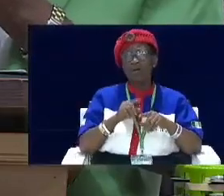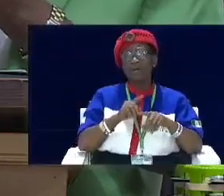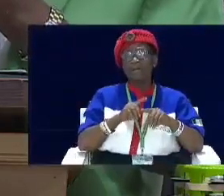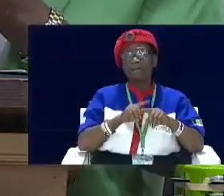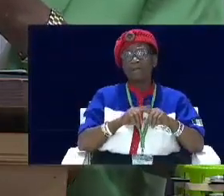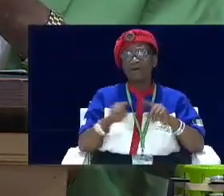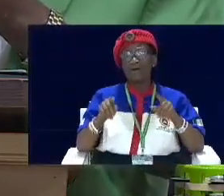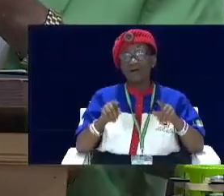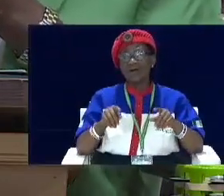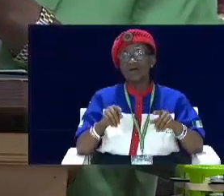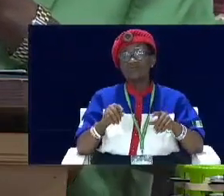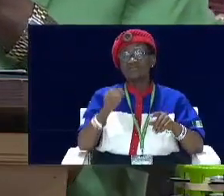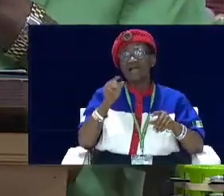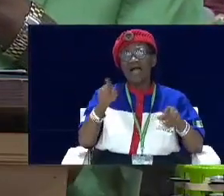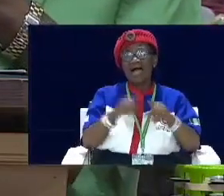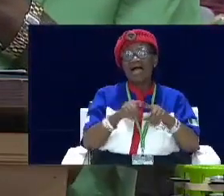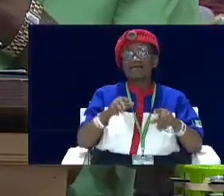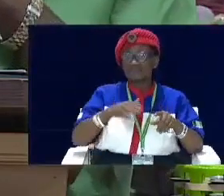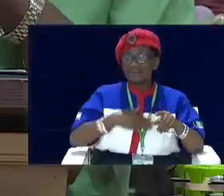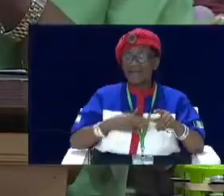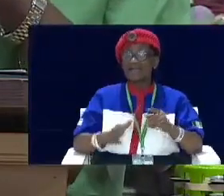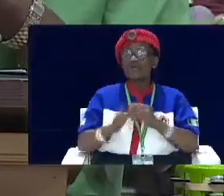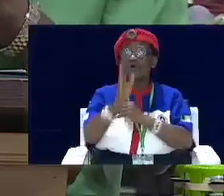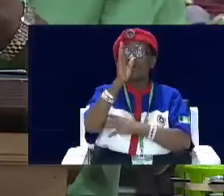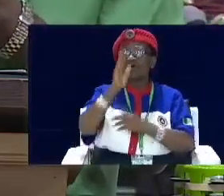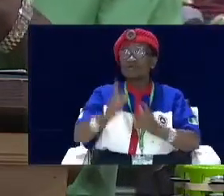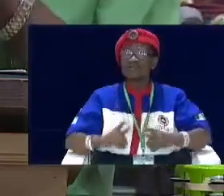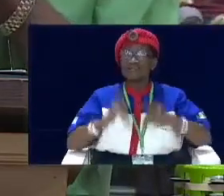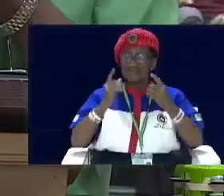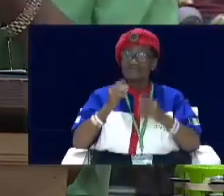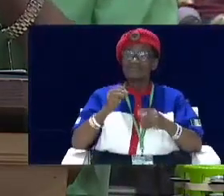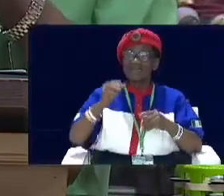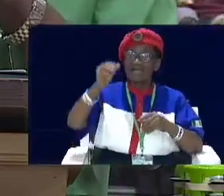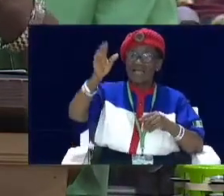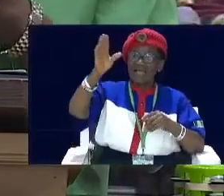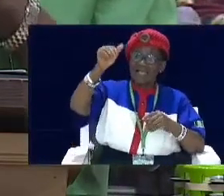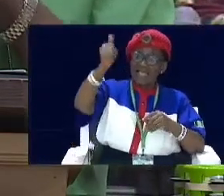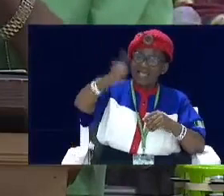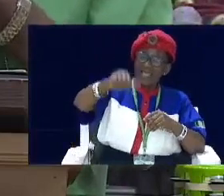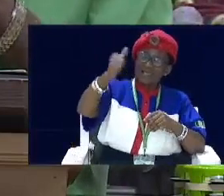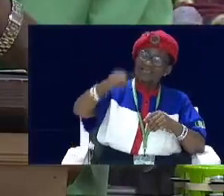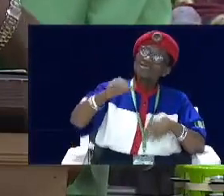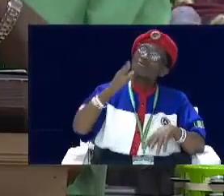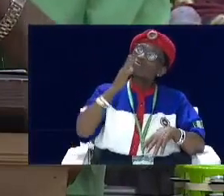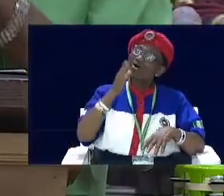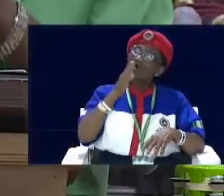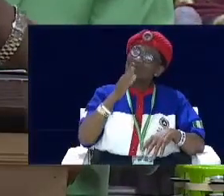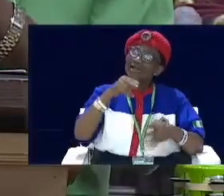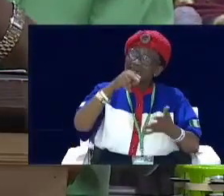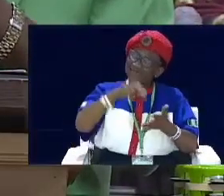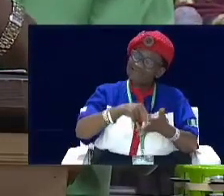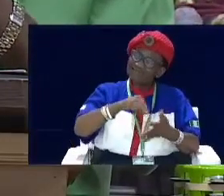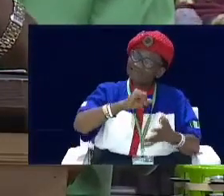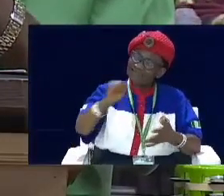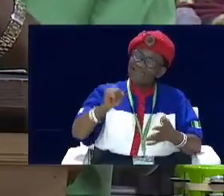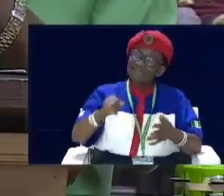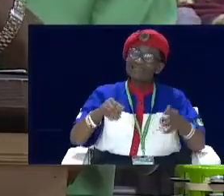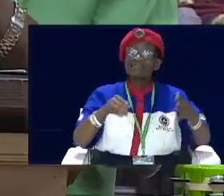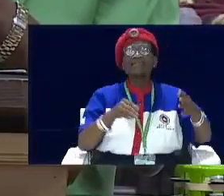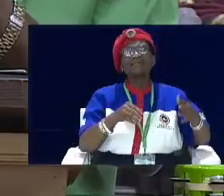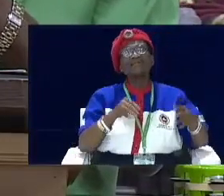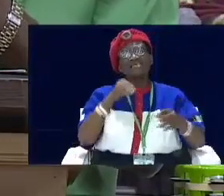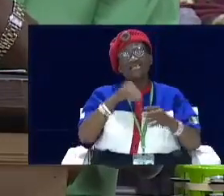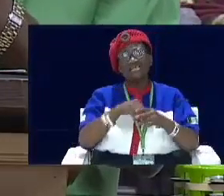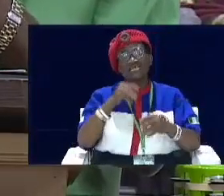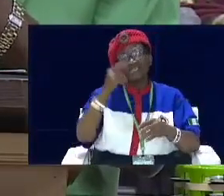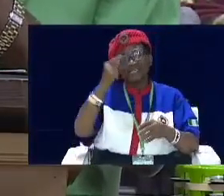To be alone, it's in Bella, yeah. Any mother standing in the way of the daughter's marriage will